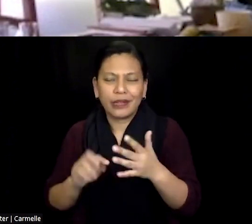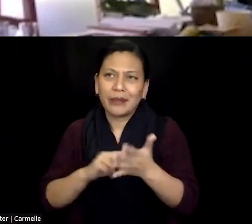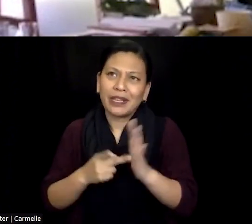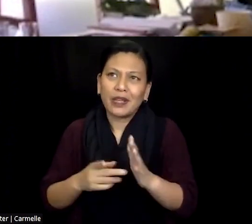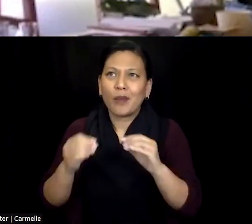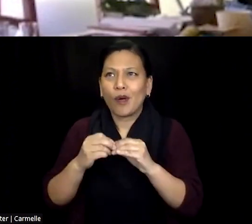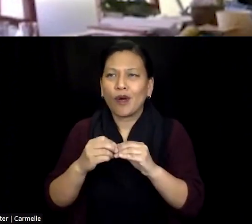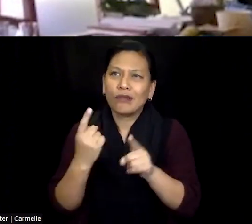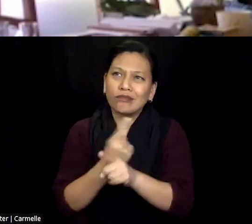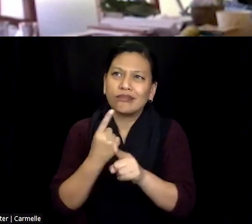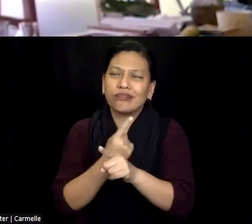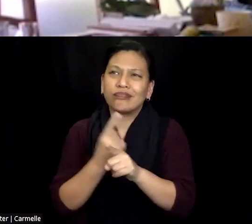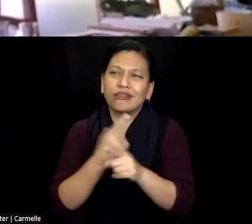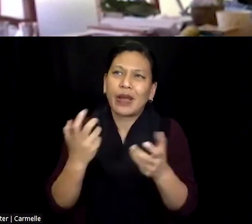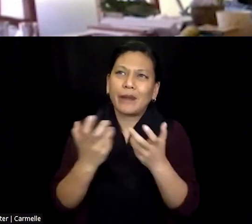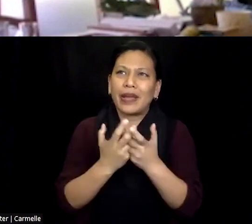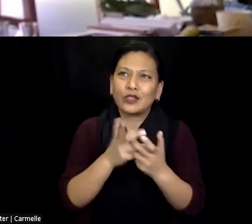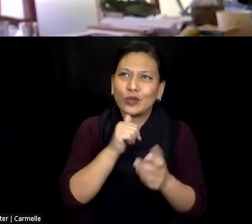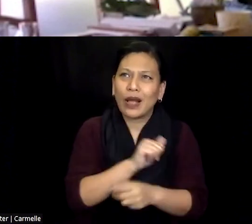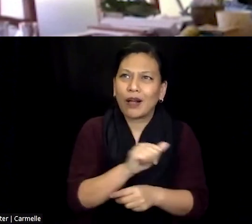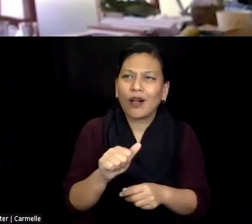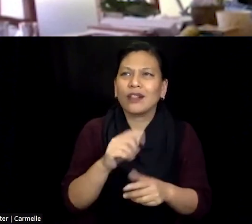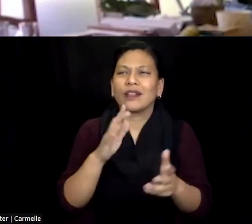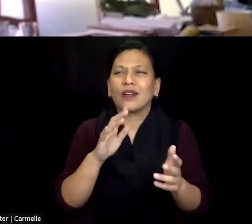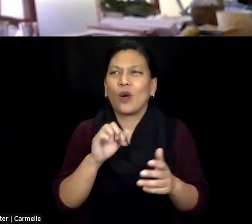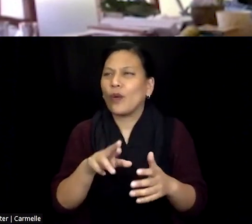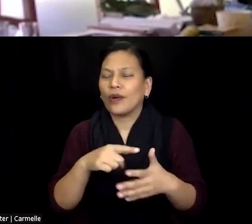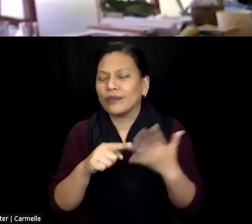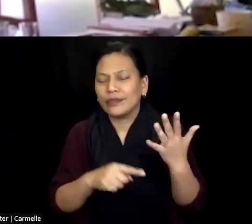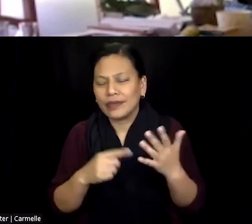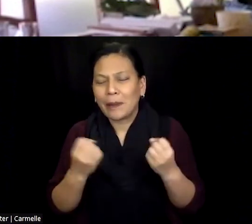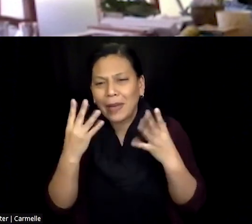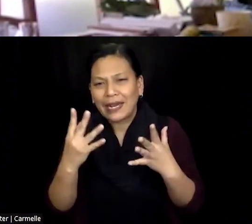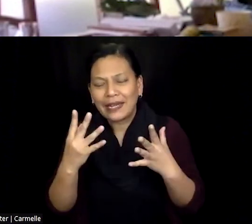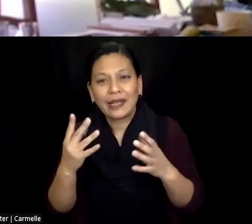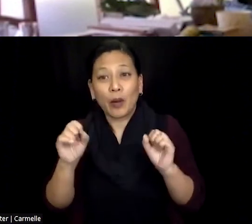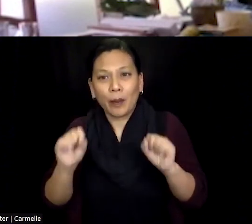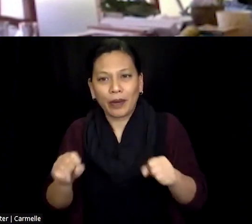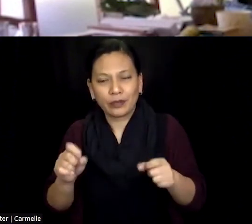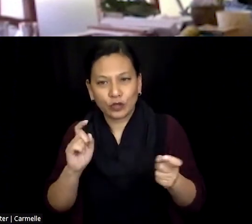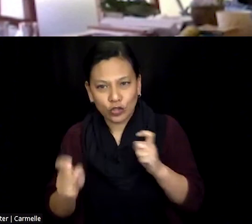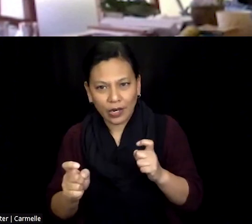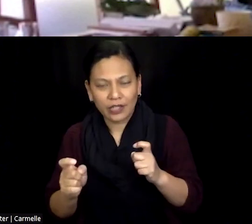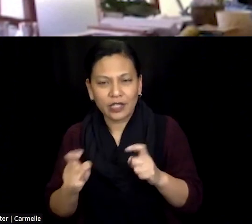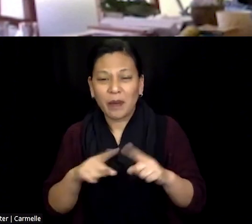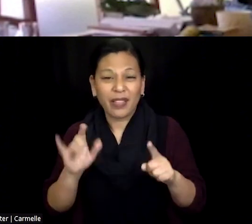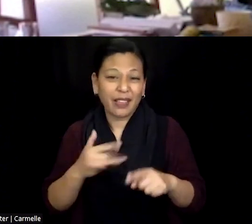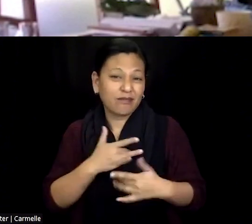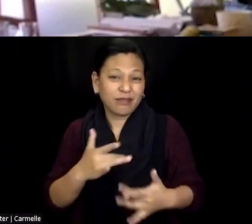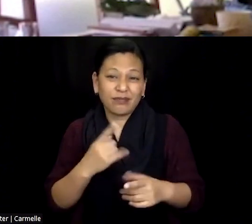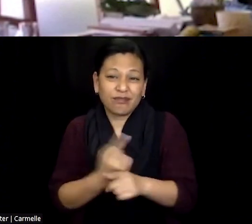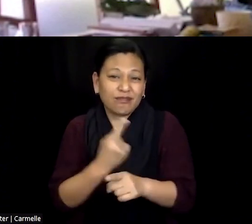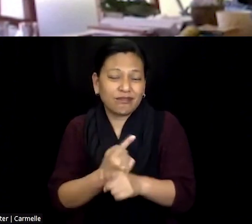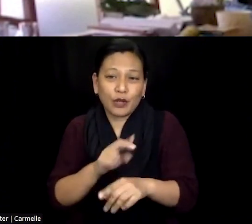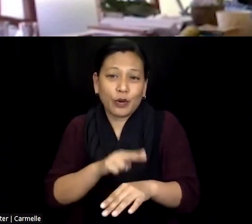truer to alcoholism, I think. But it was a bit coarse. So I don't know. There's little things like that, but you know, that's normal. I'm very